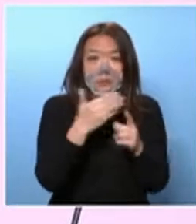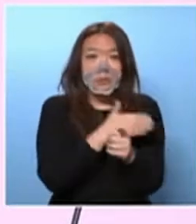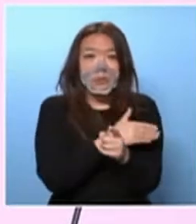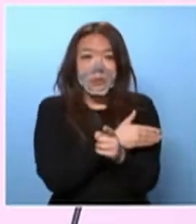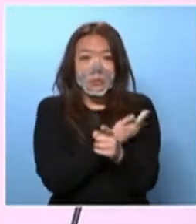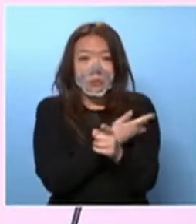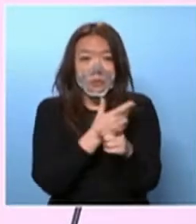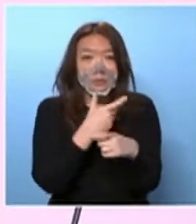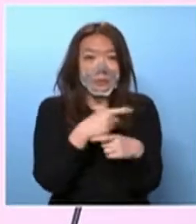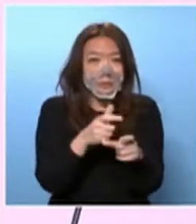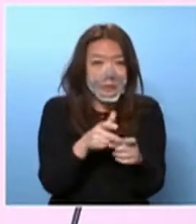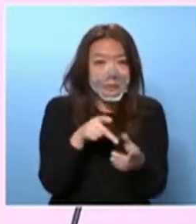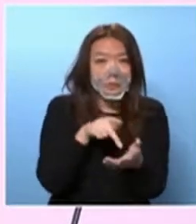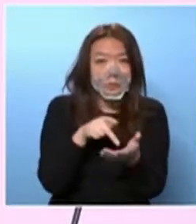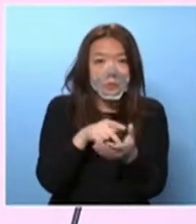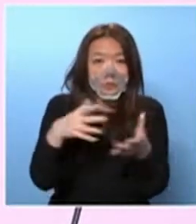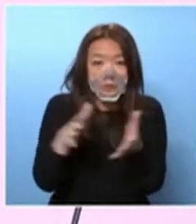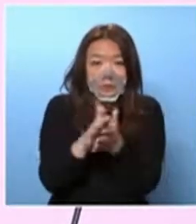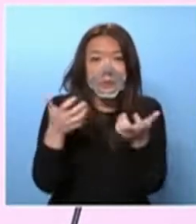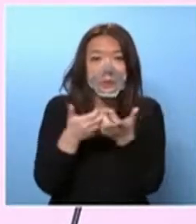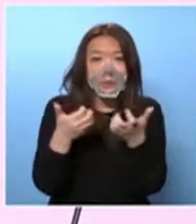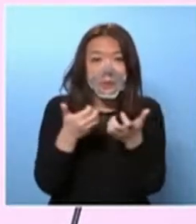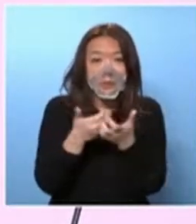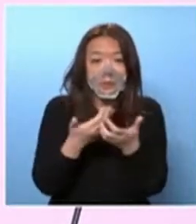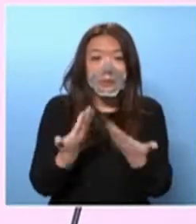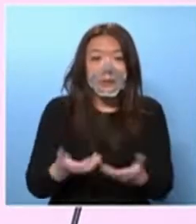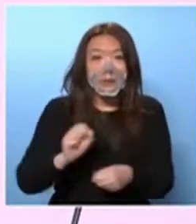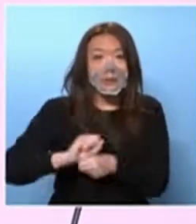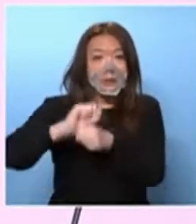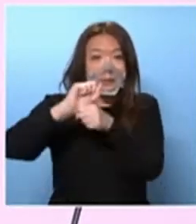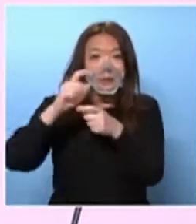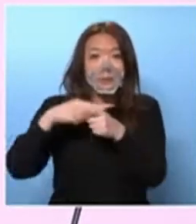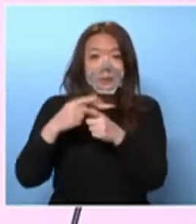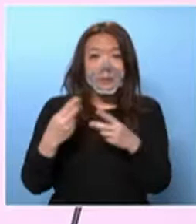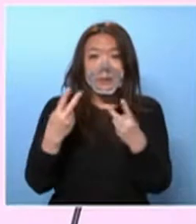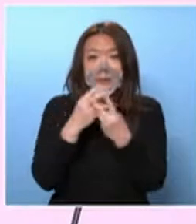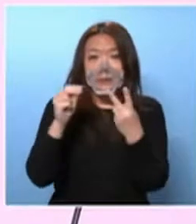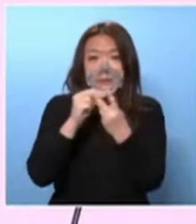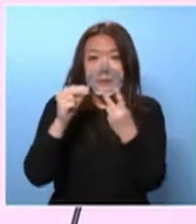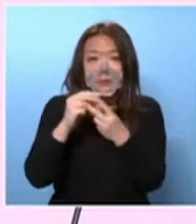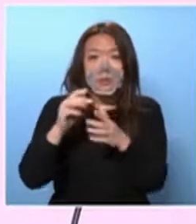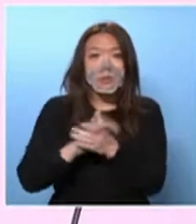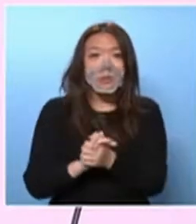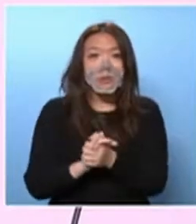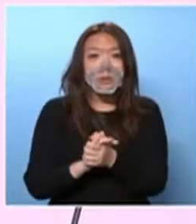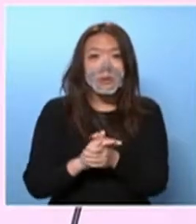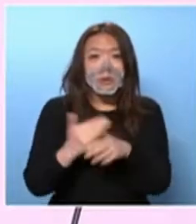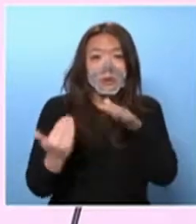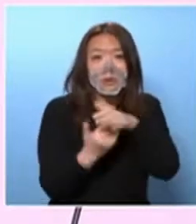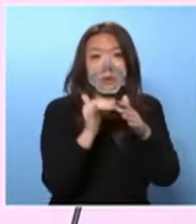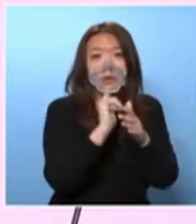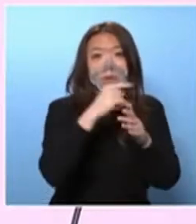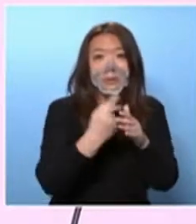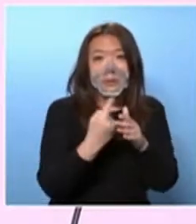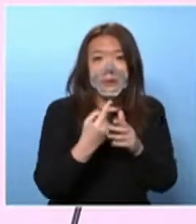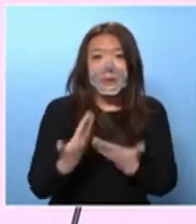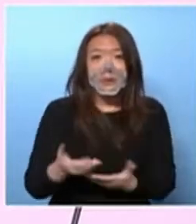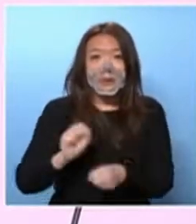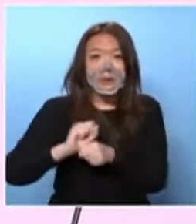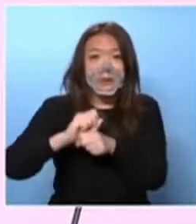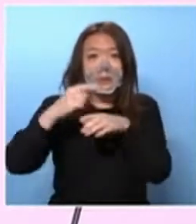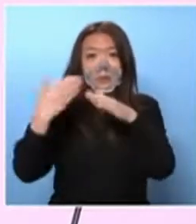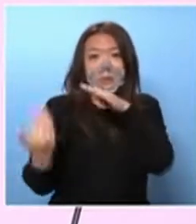per enterprise from the total amount of employee wages and rents for 18 months to that